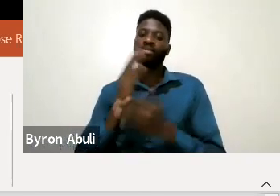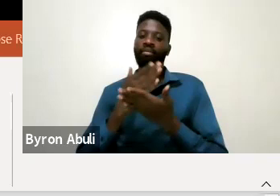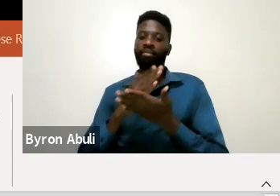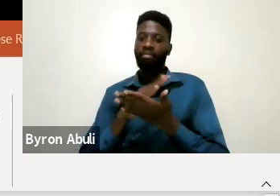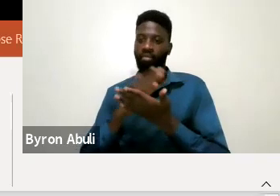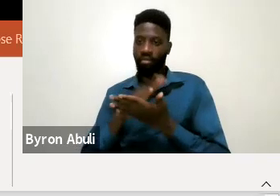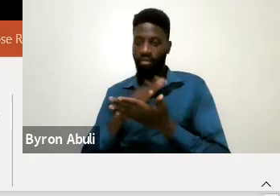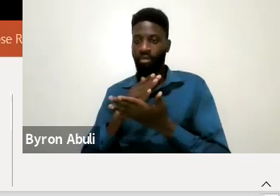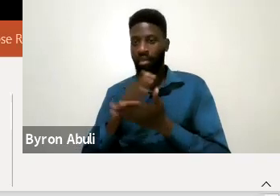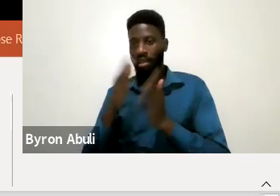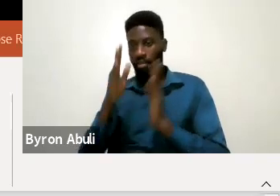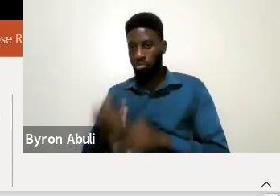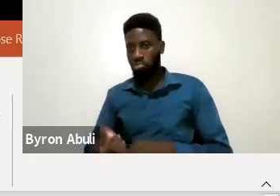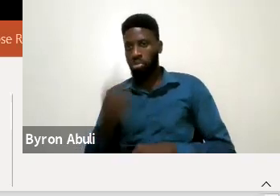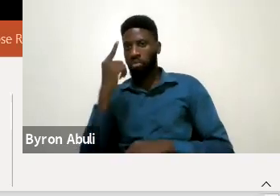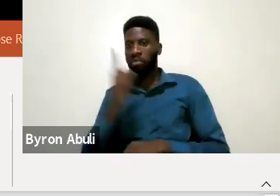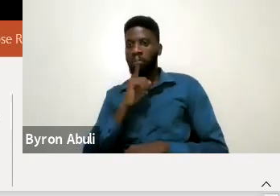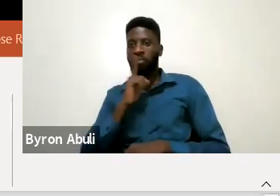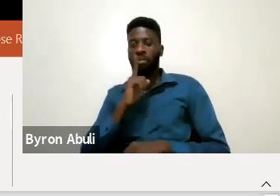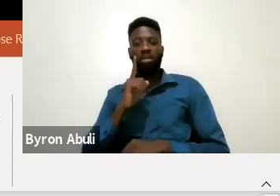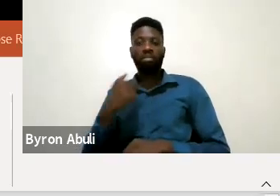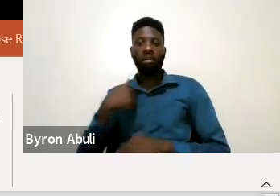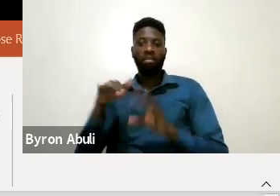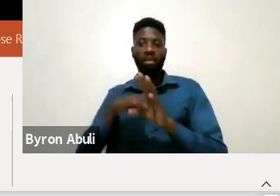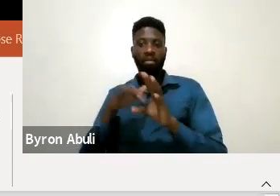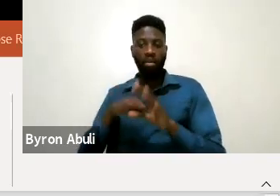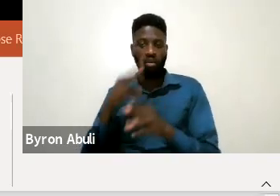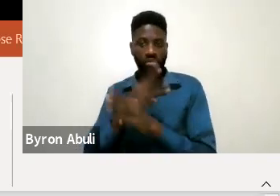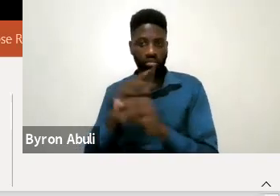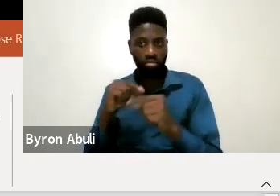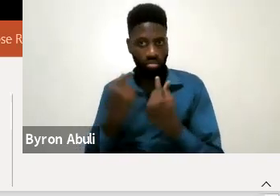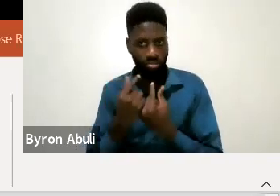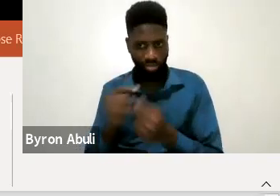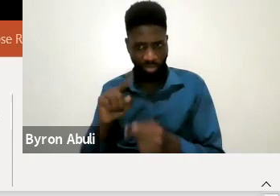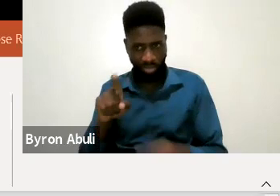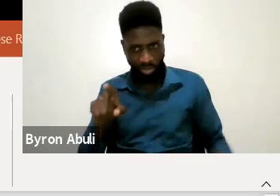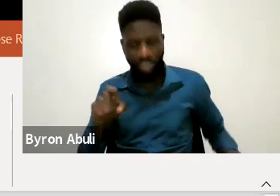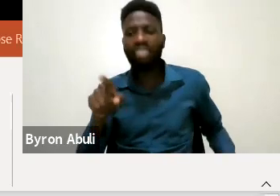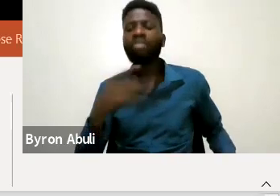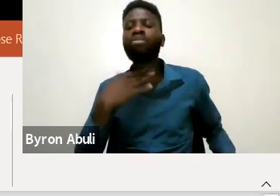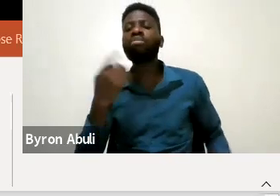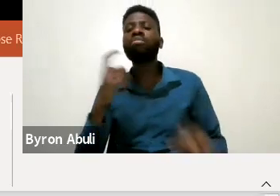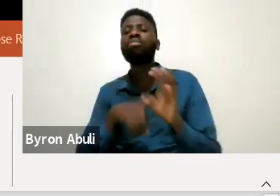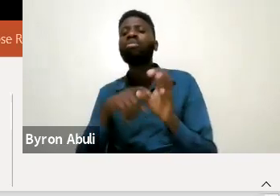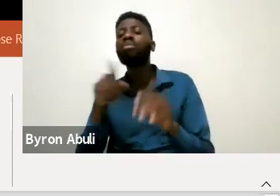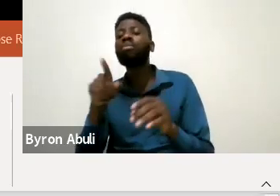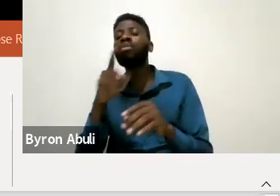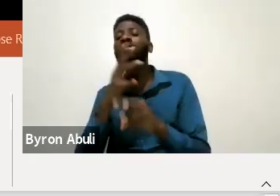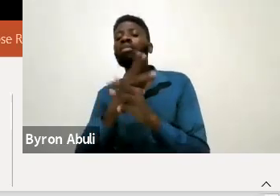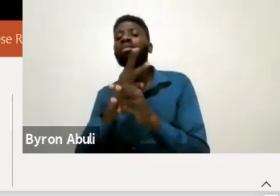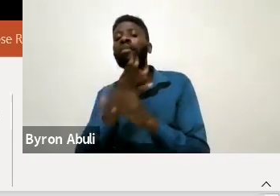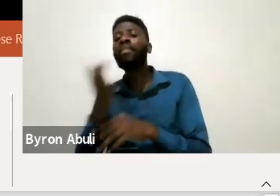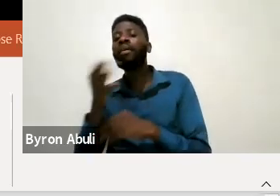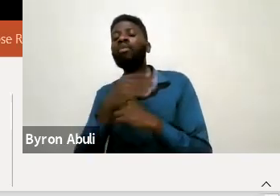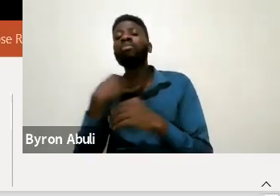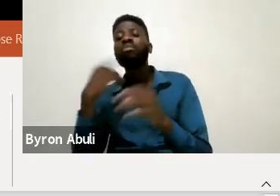they're not in the WhatsApp group. Do you want to join, or are you on WhatsApp? And would you want